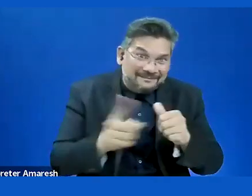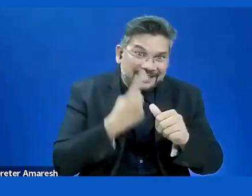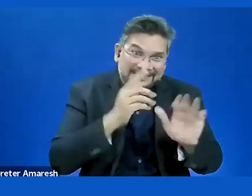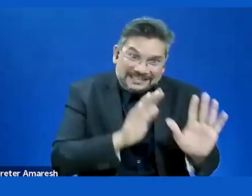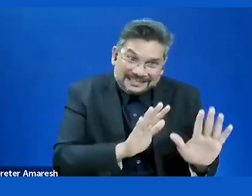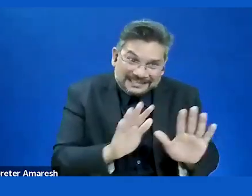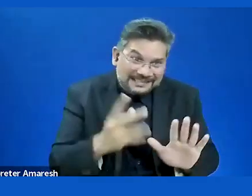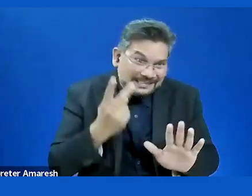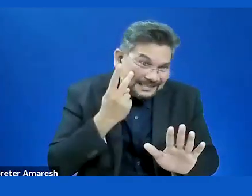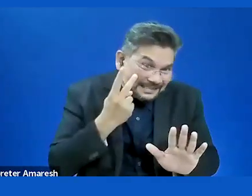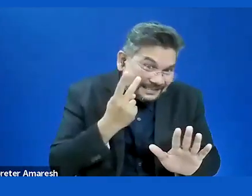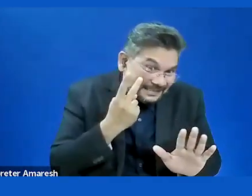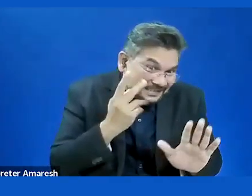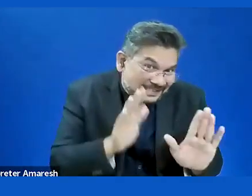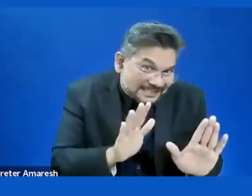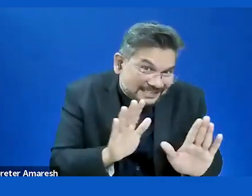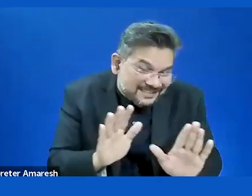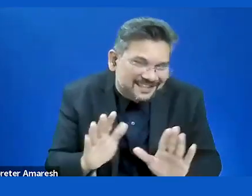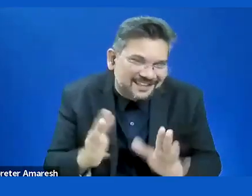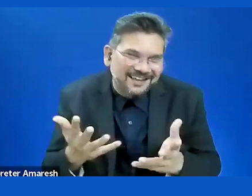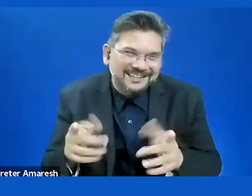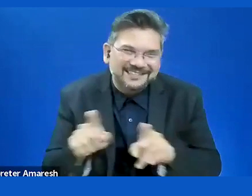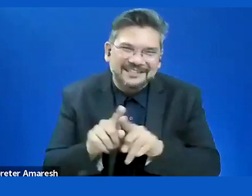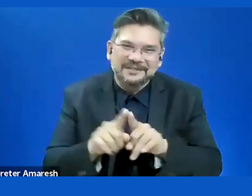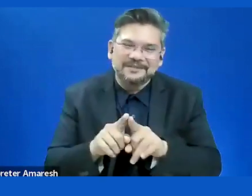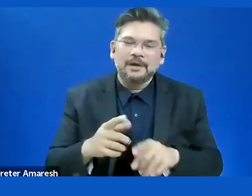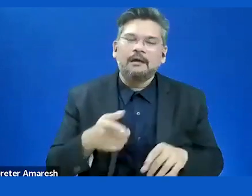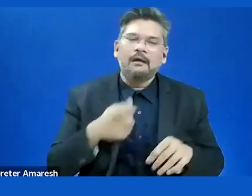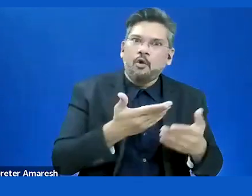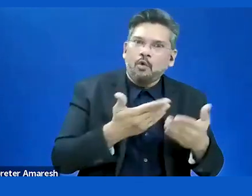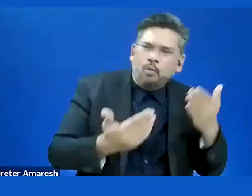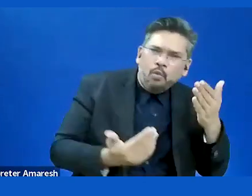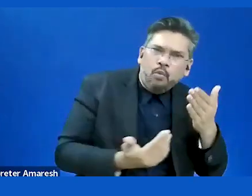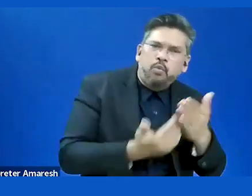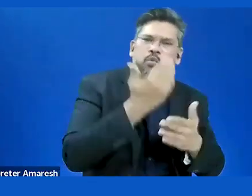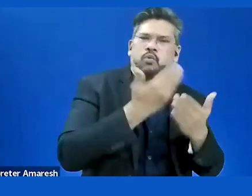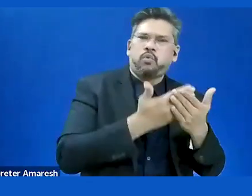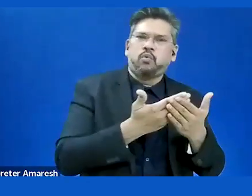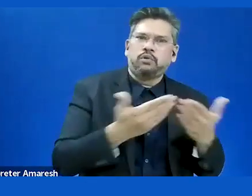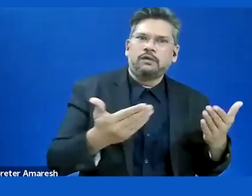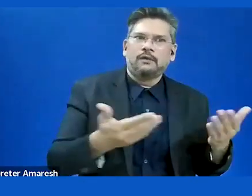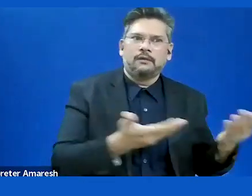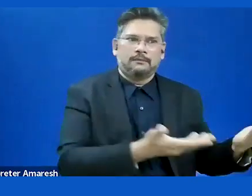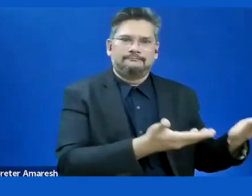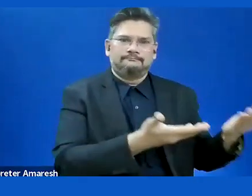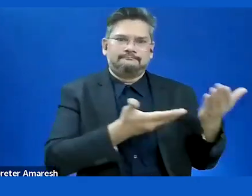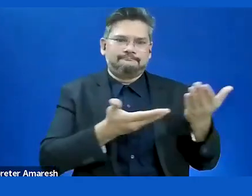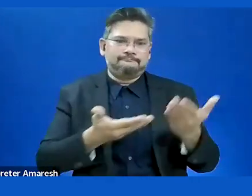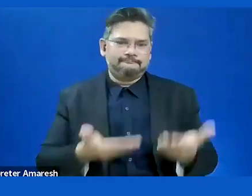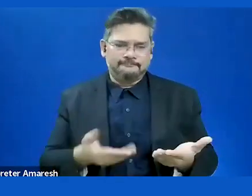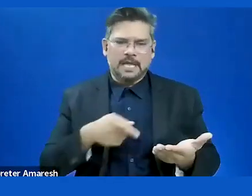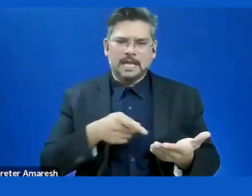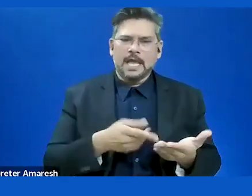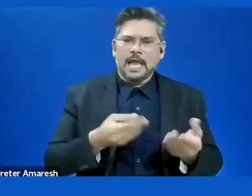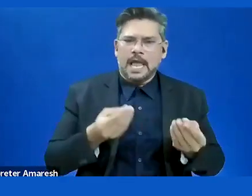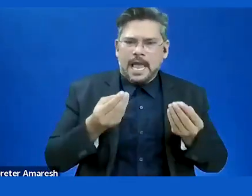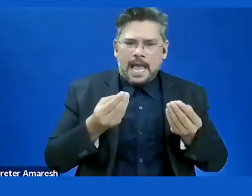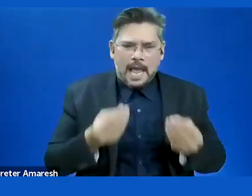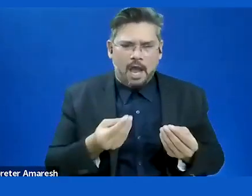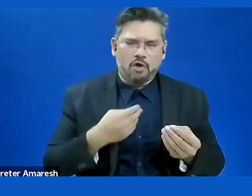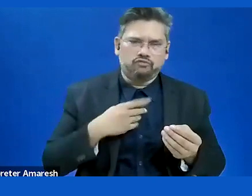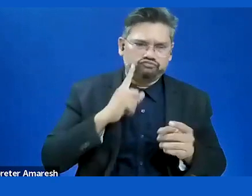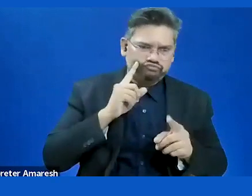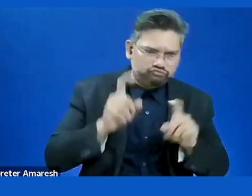or companies, to a market, to develop new things. So what's the balance there, and how do we navigate that kind of push